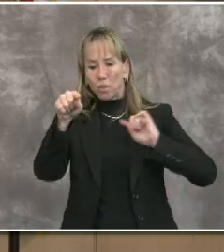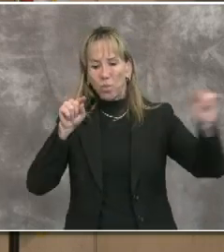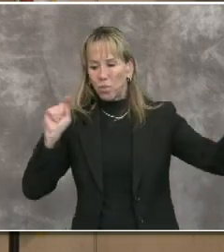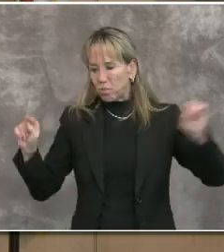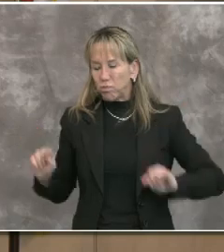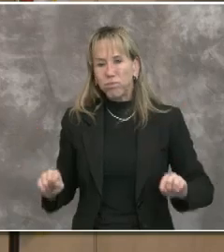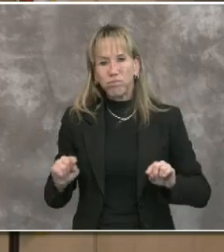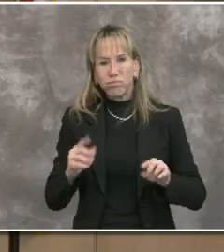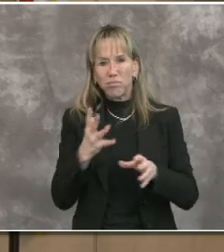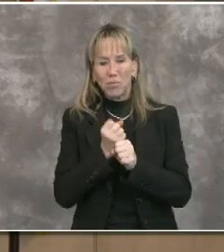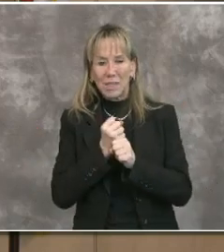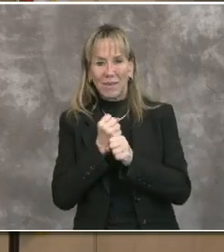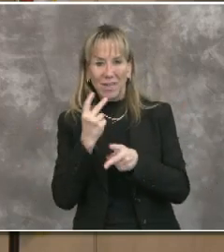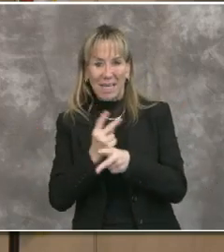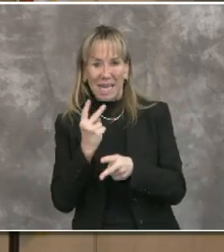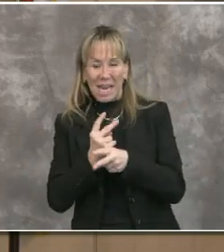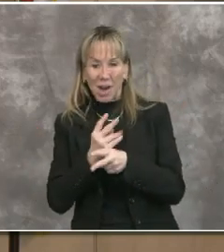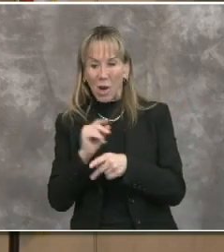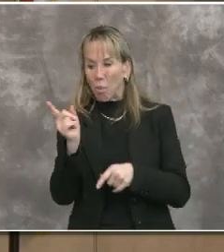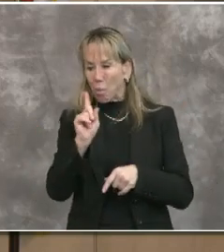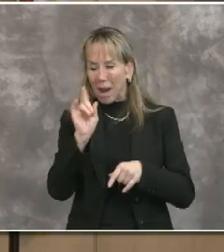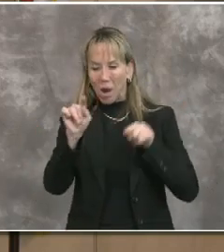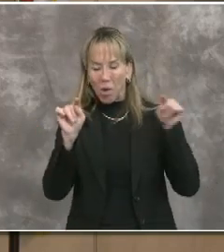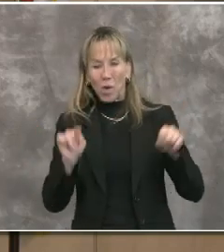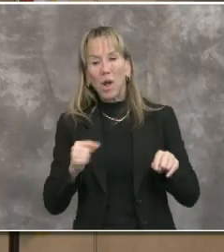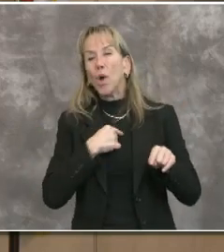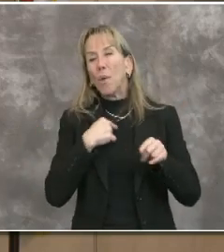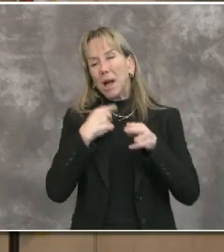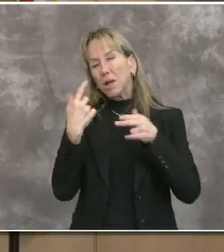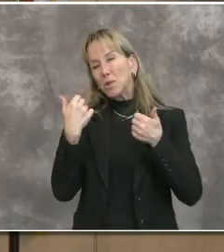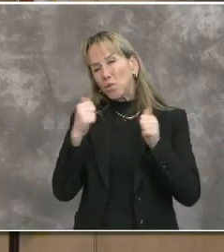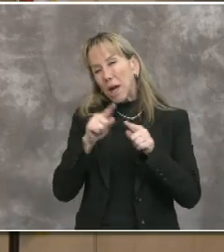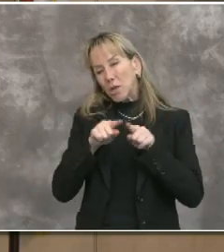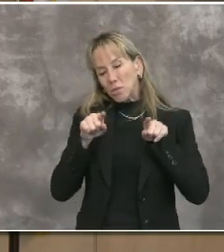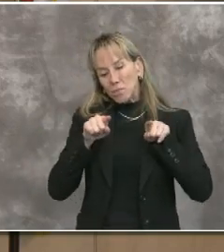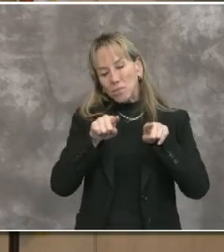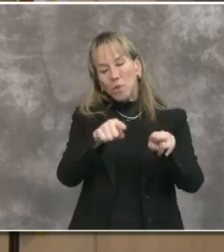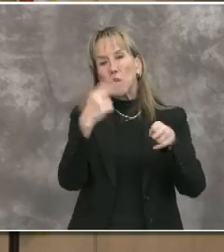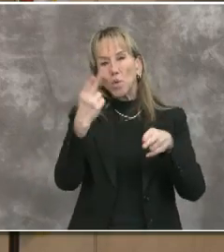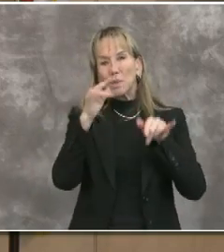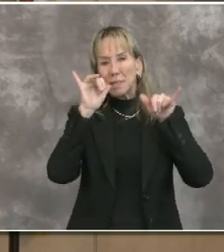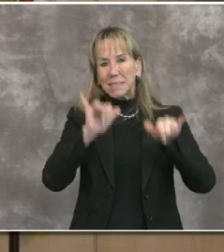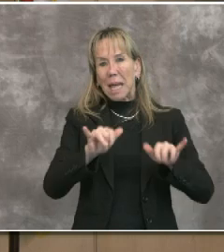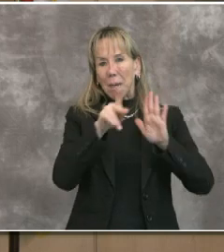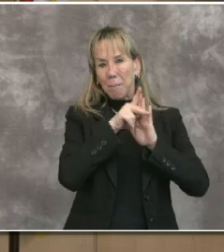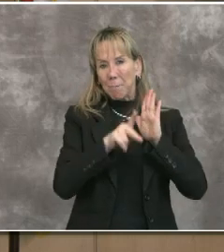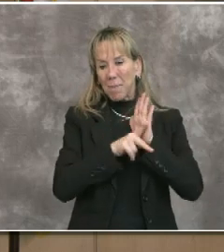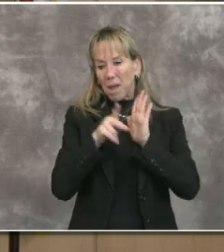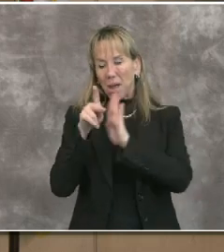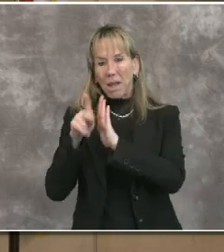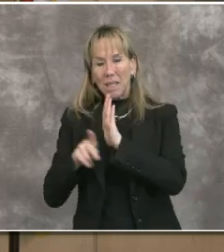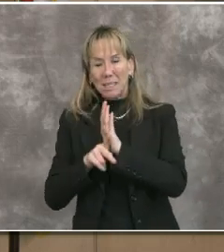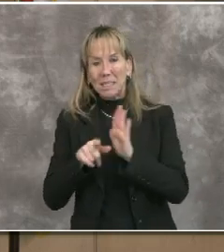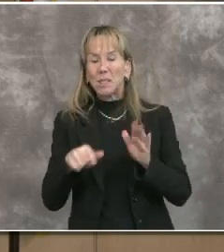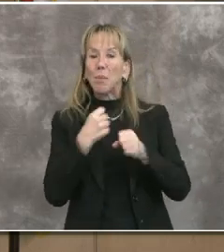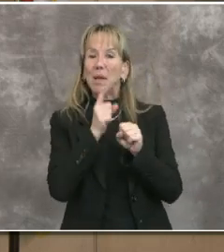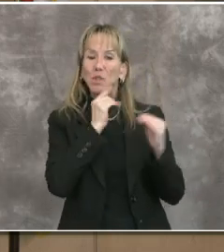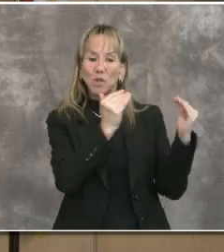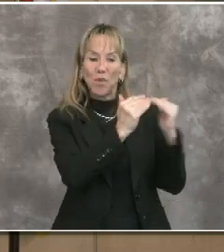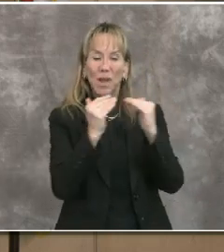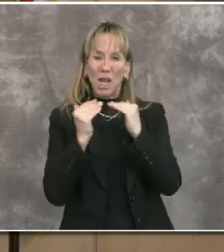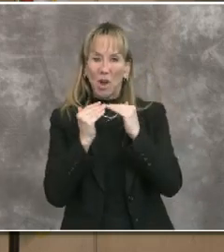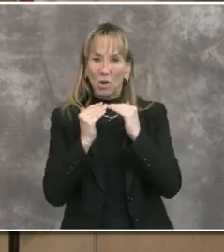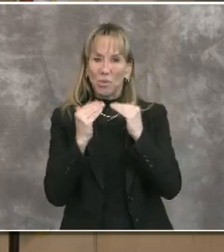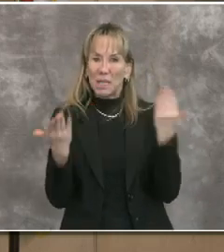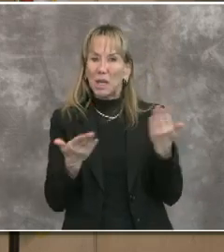county. So we're looking at how we can use those protocols to be sure that there is a fair distribution of cases across the county,